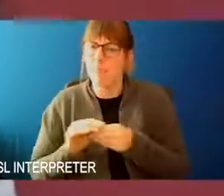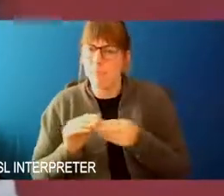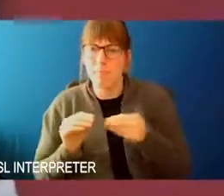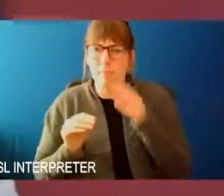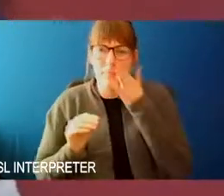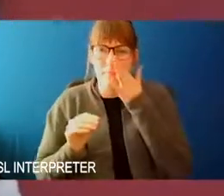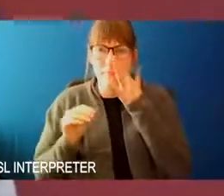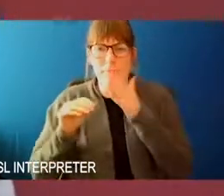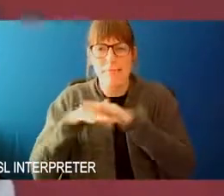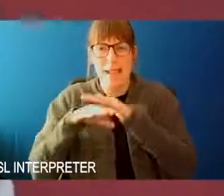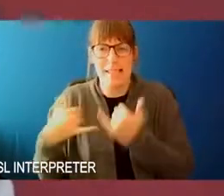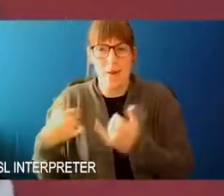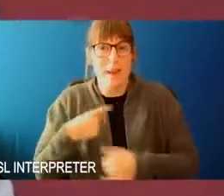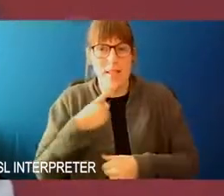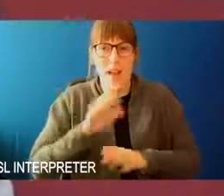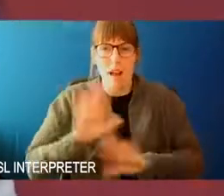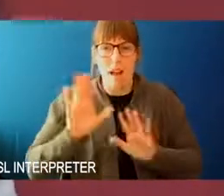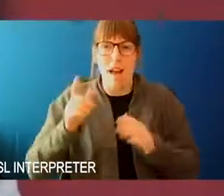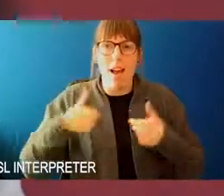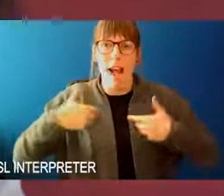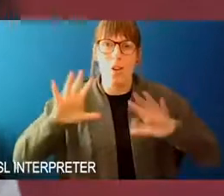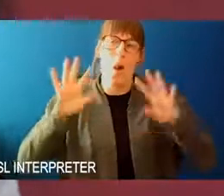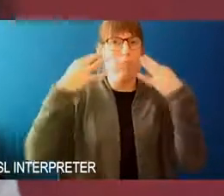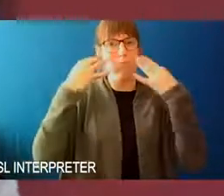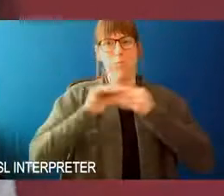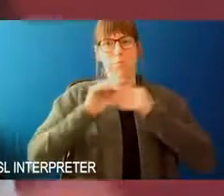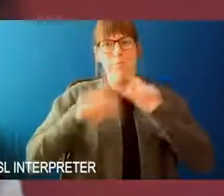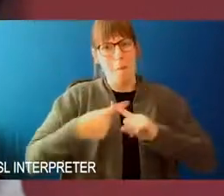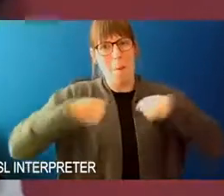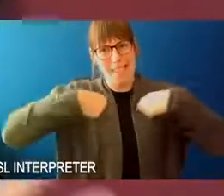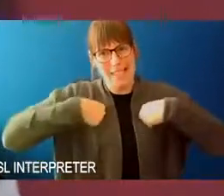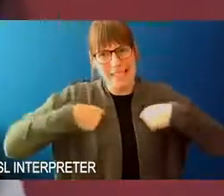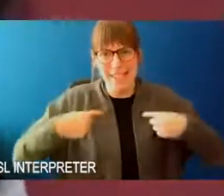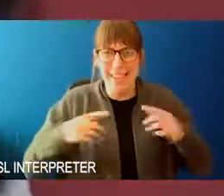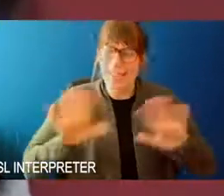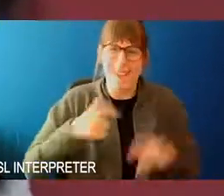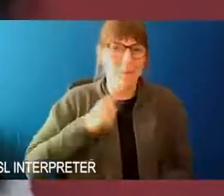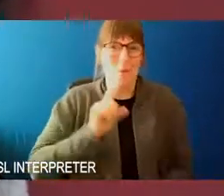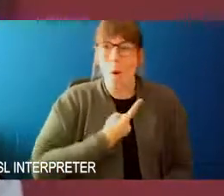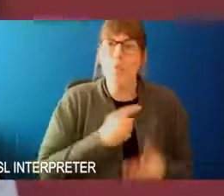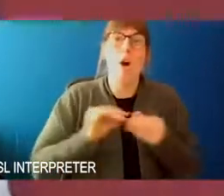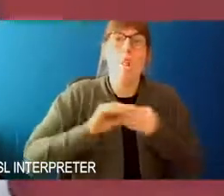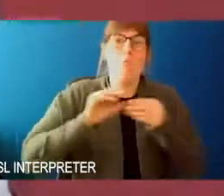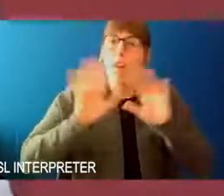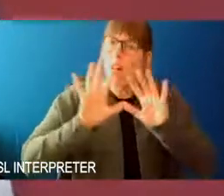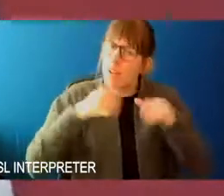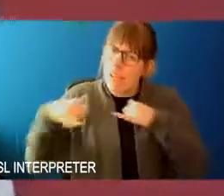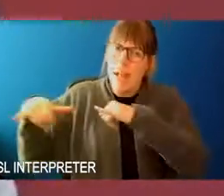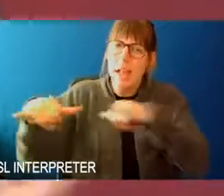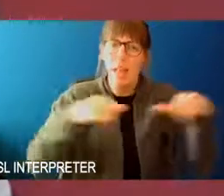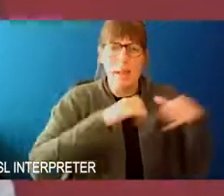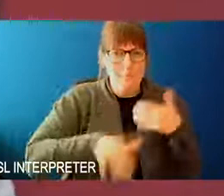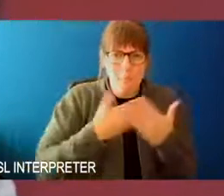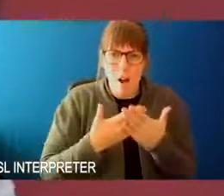for example, and this is something I say kind of at Access Now all the time, is I don't want this to be the Mian show. I don't